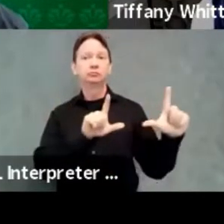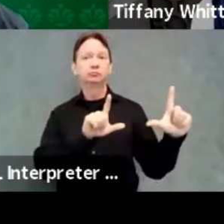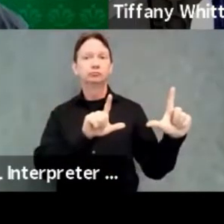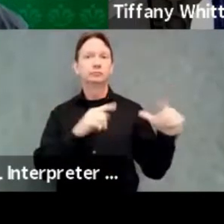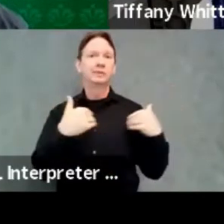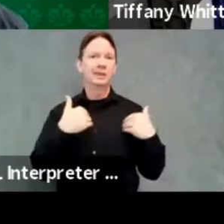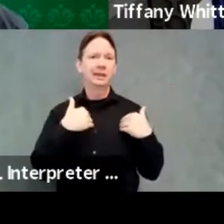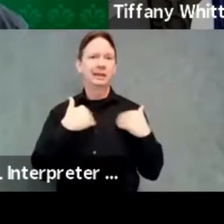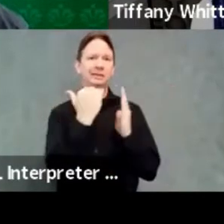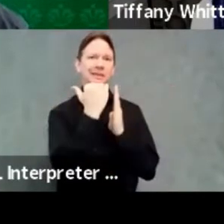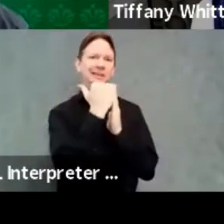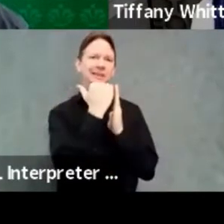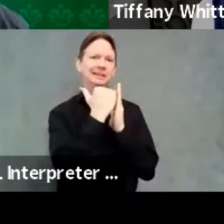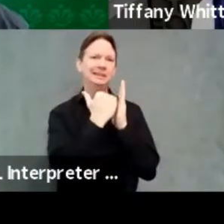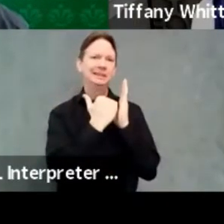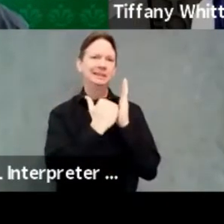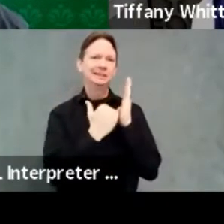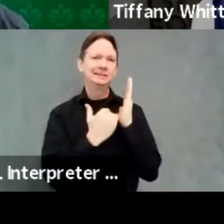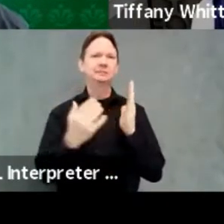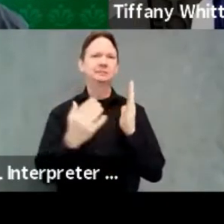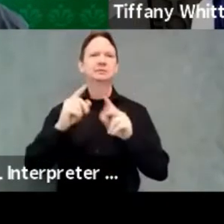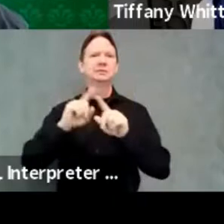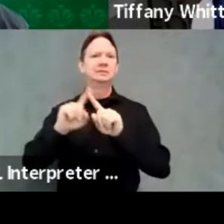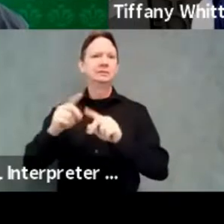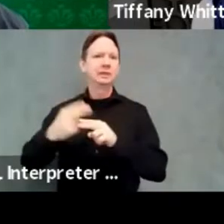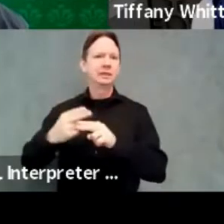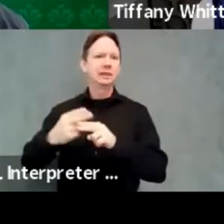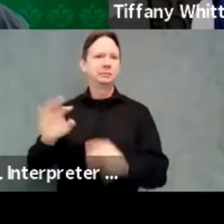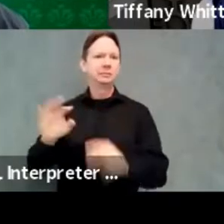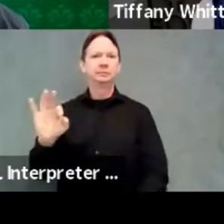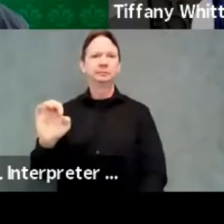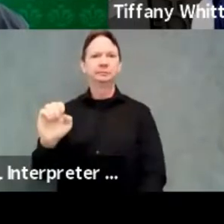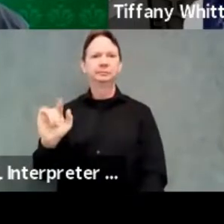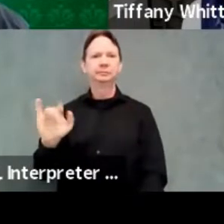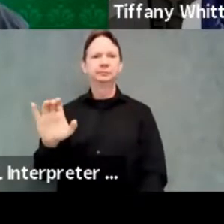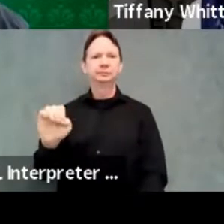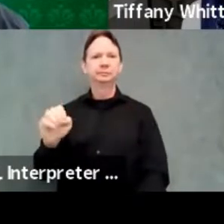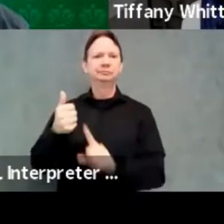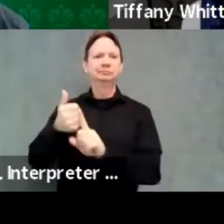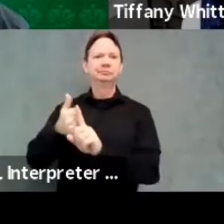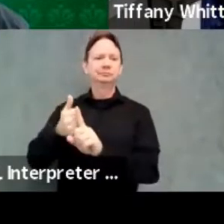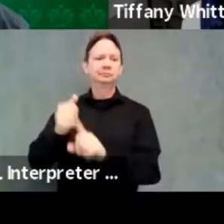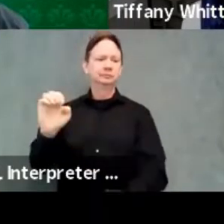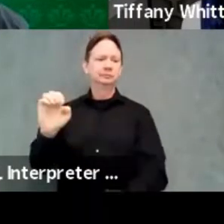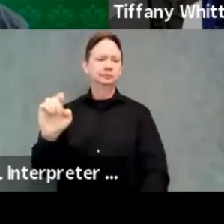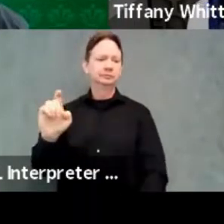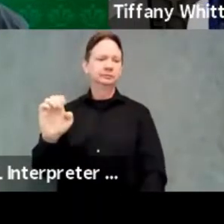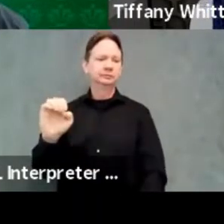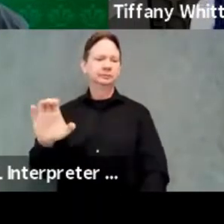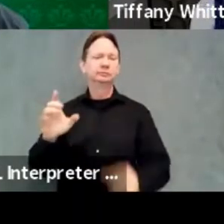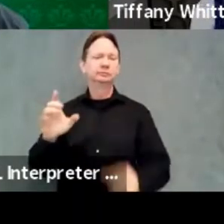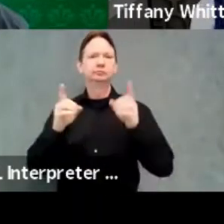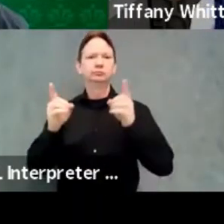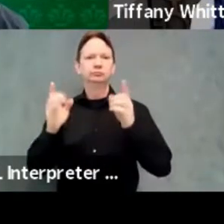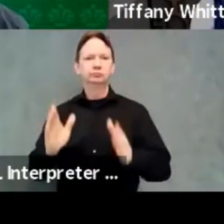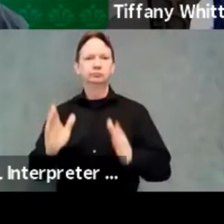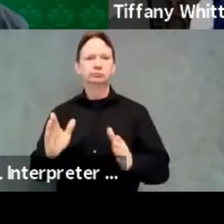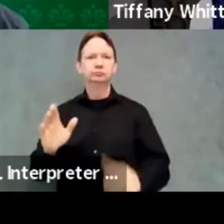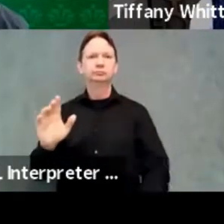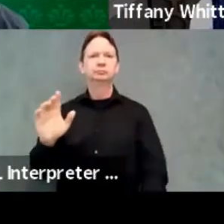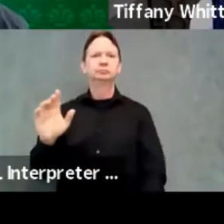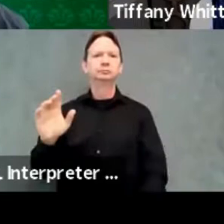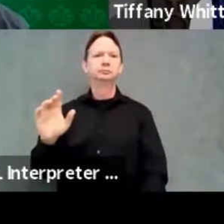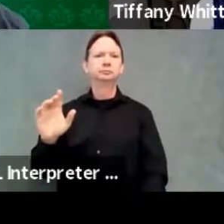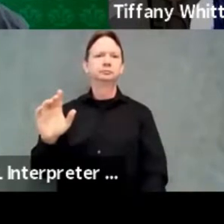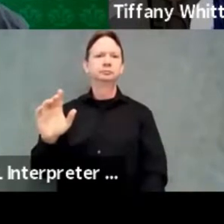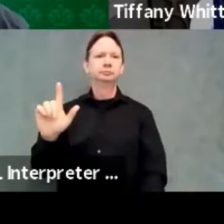may have occasion to interact with her in your roles. Lori Diane Hill is our Associate Executive Director. Robert Smith is